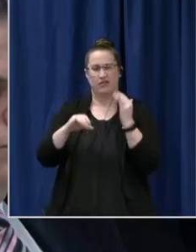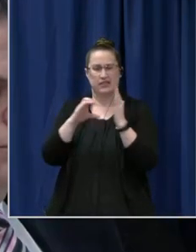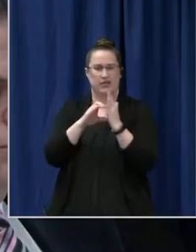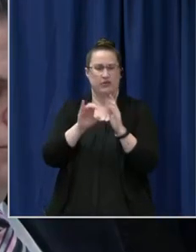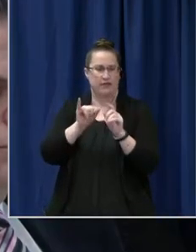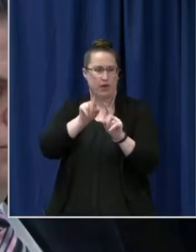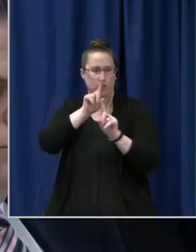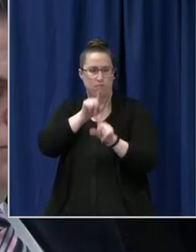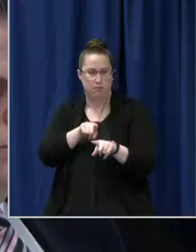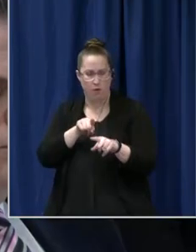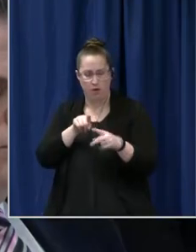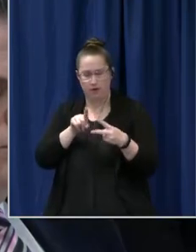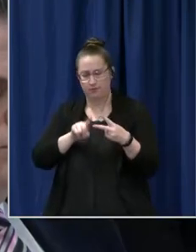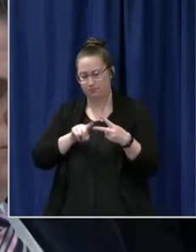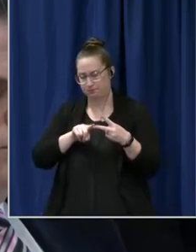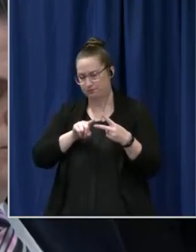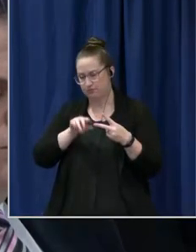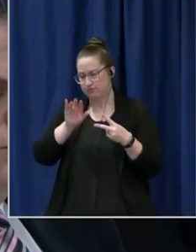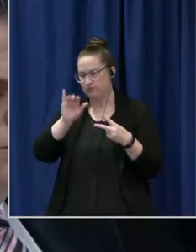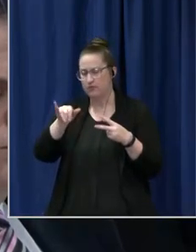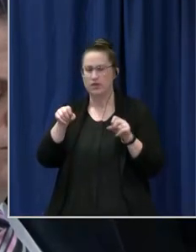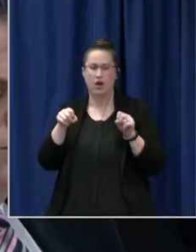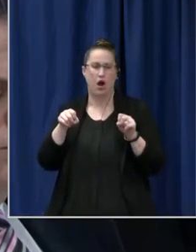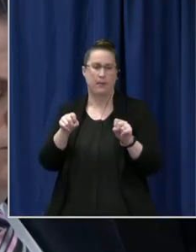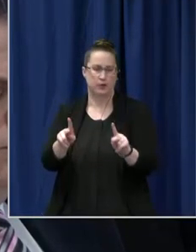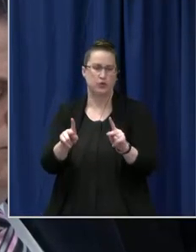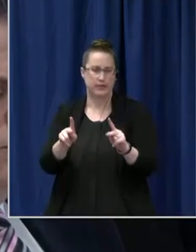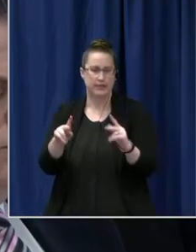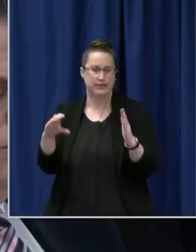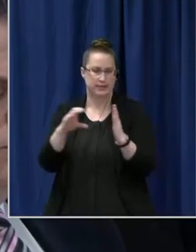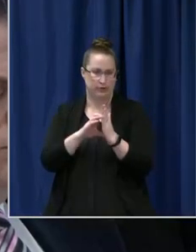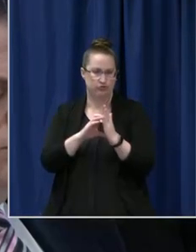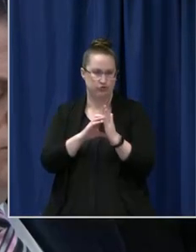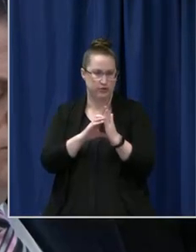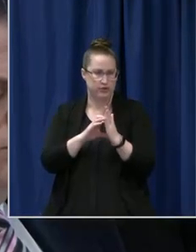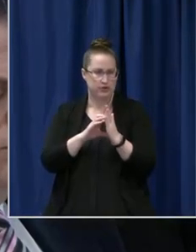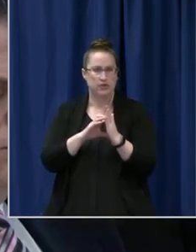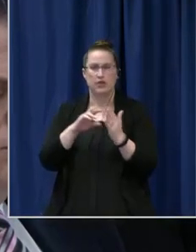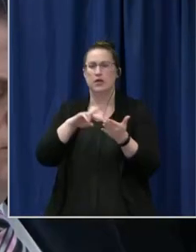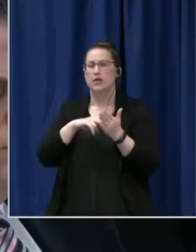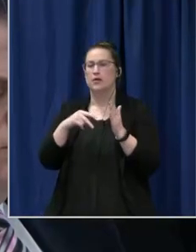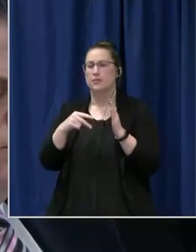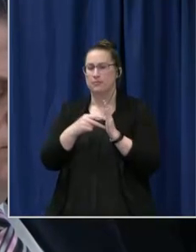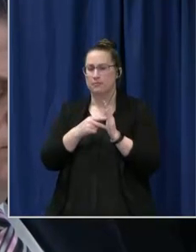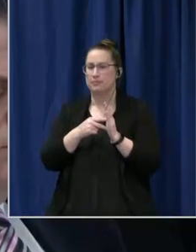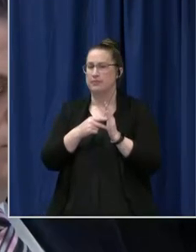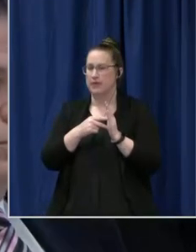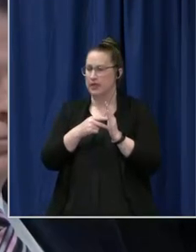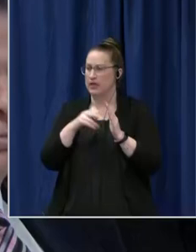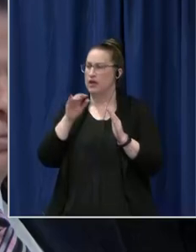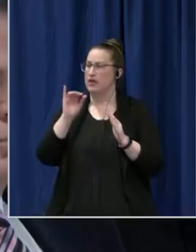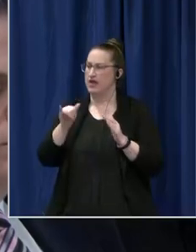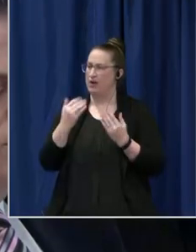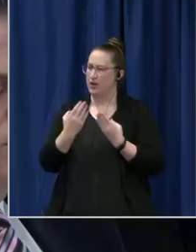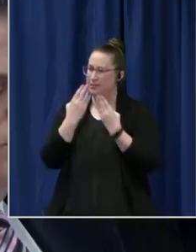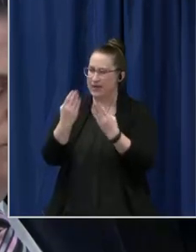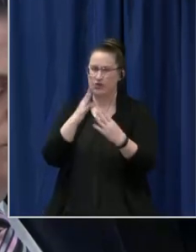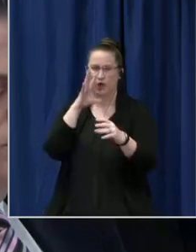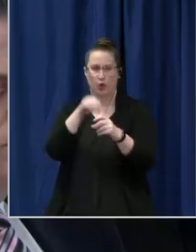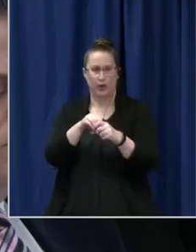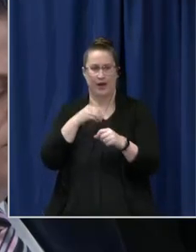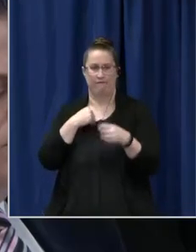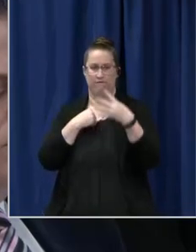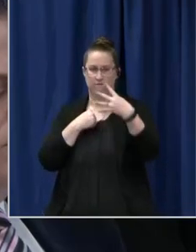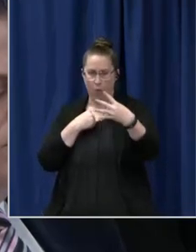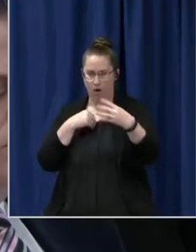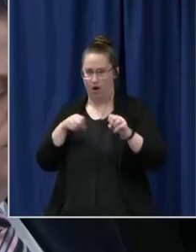is an opportunities section in which the recommendations are included, and there are four opportunities, each